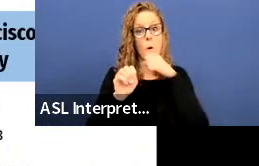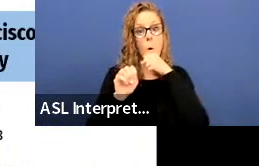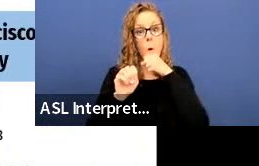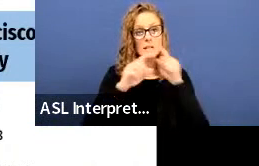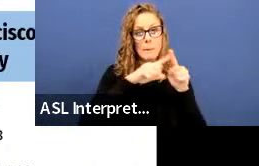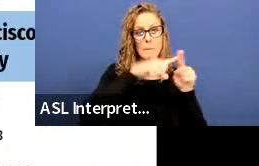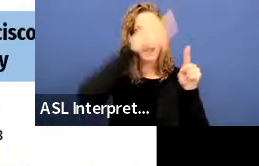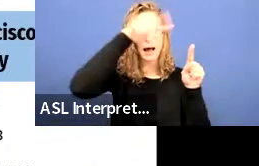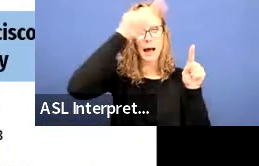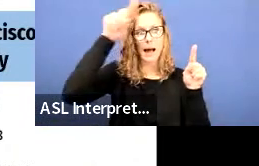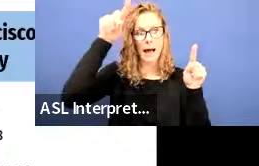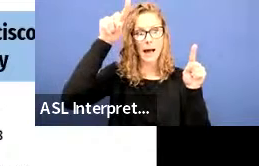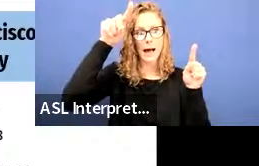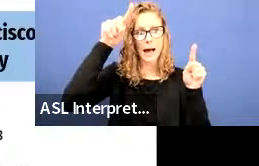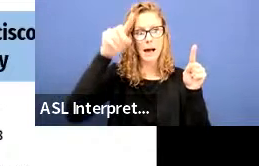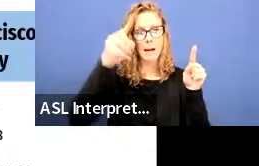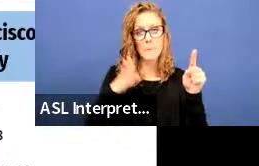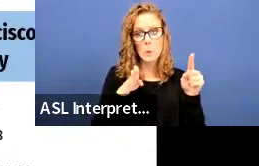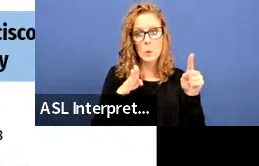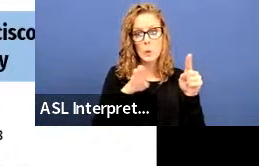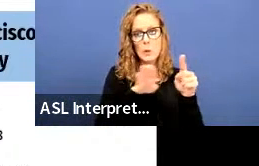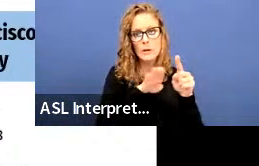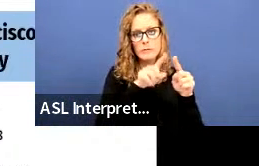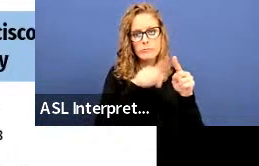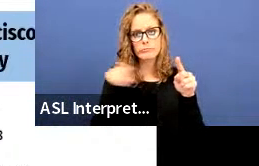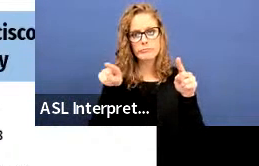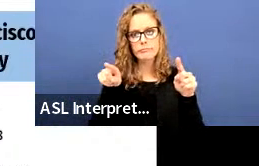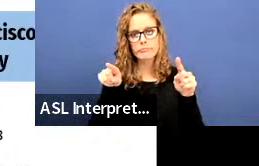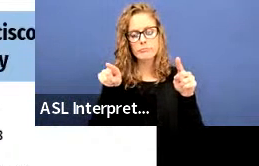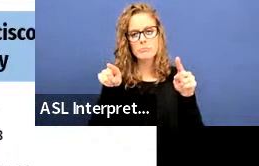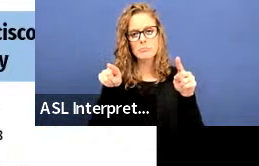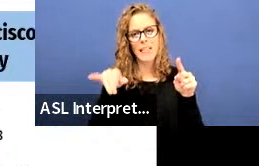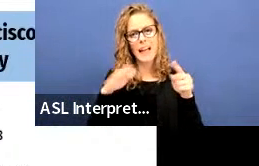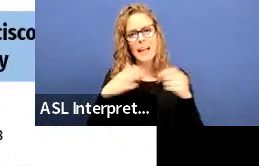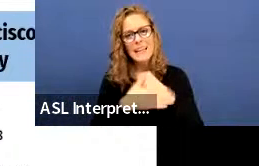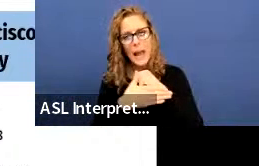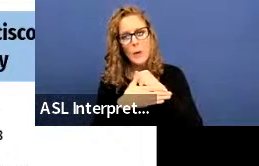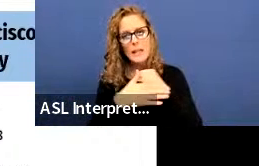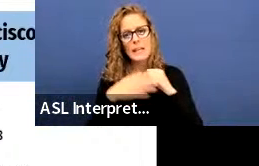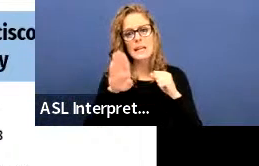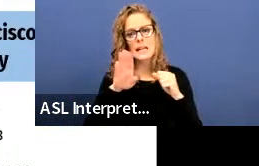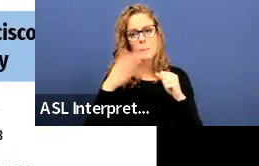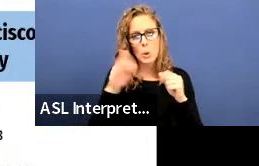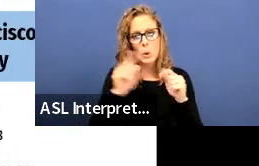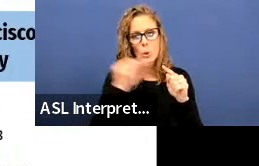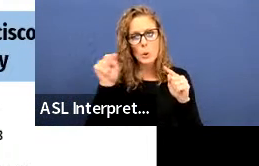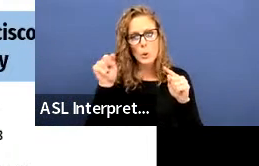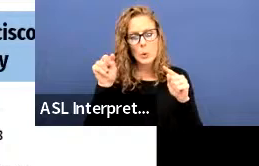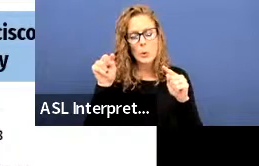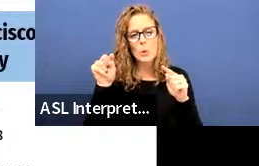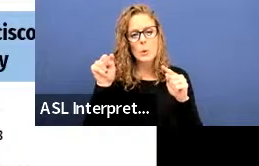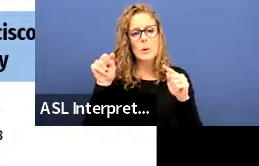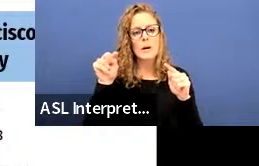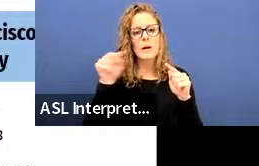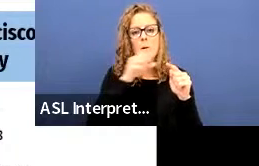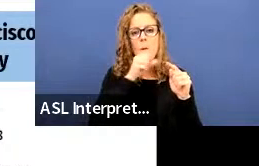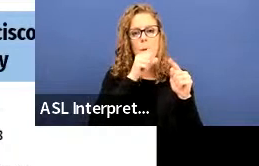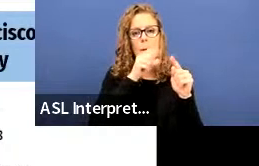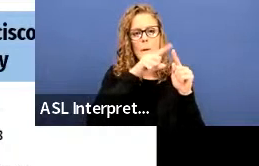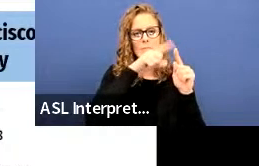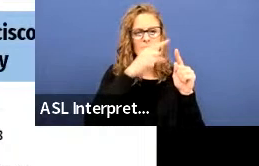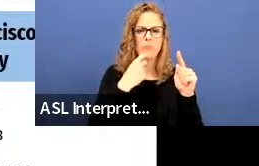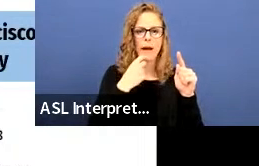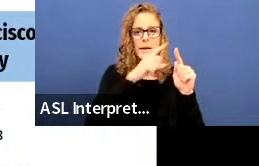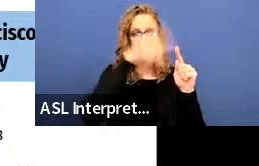than the county death rates for Pacific Islanders in all 3 counties. So among these 3 counties, the